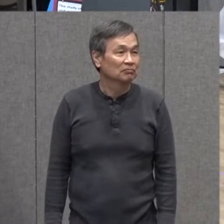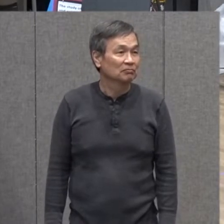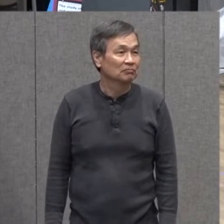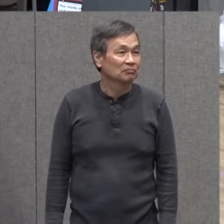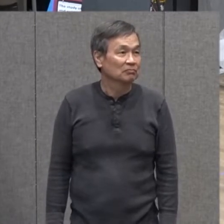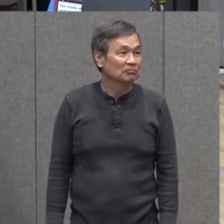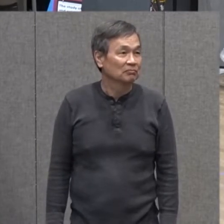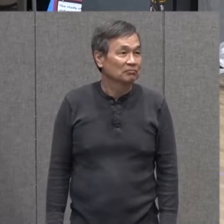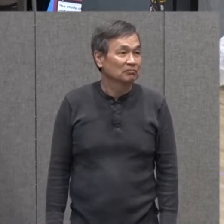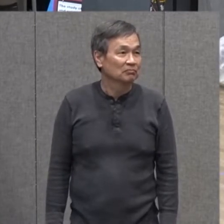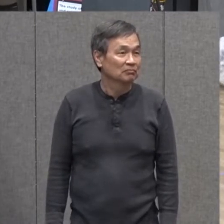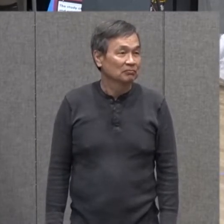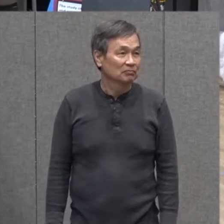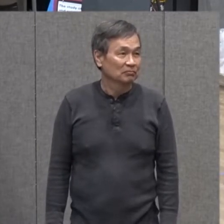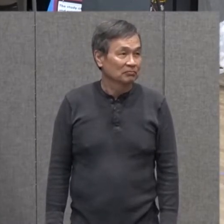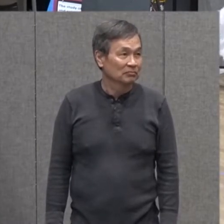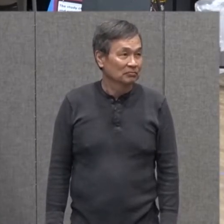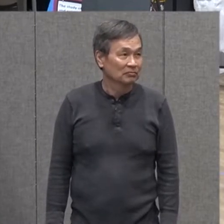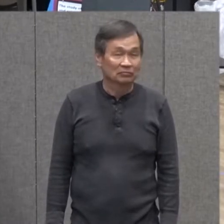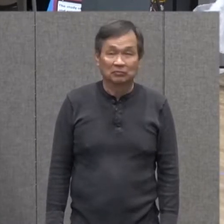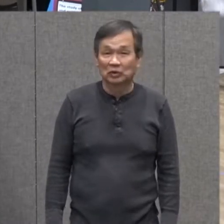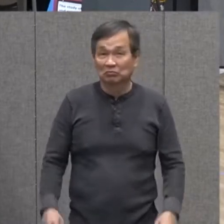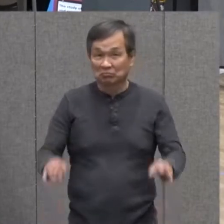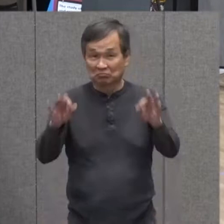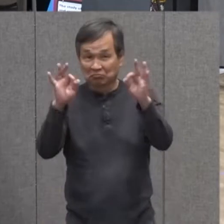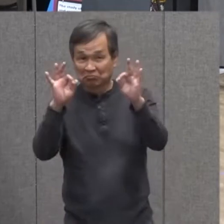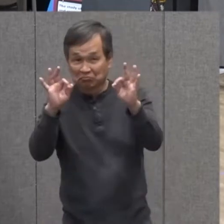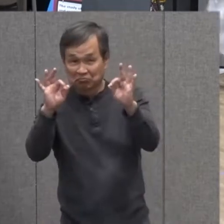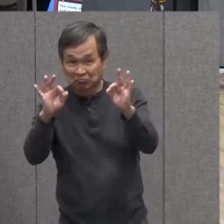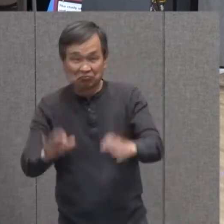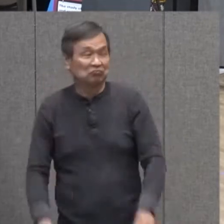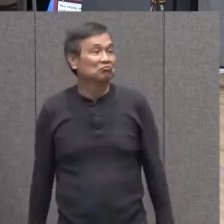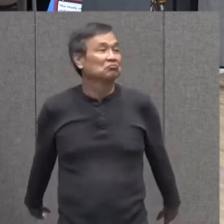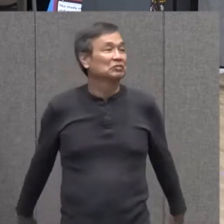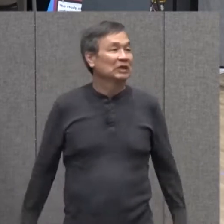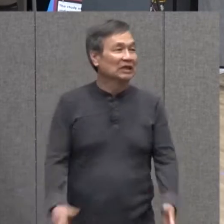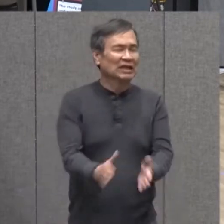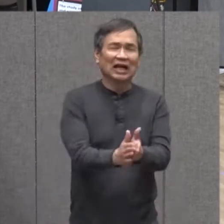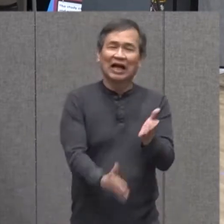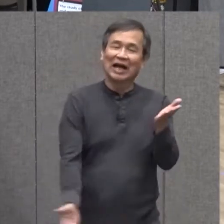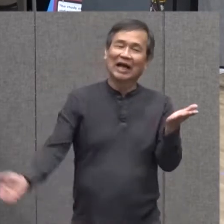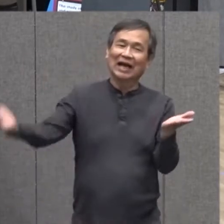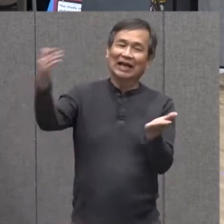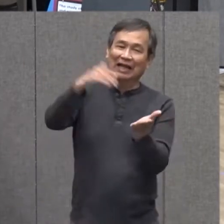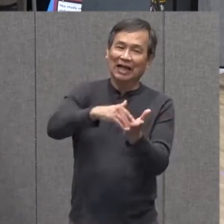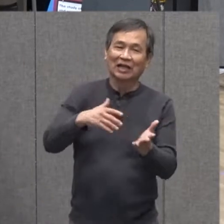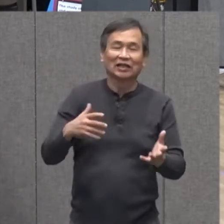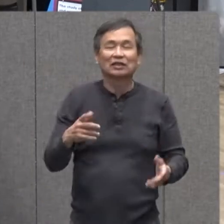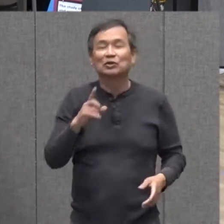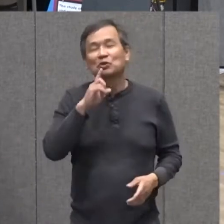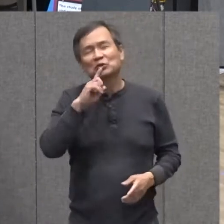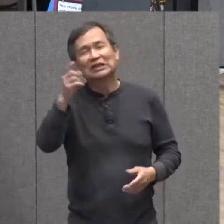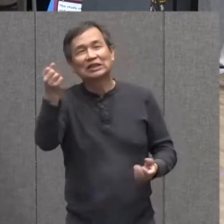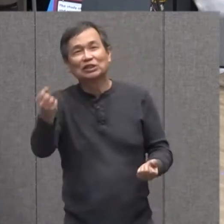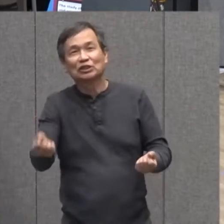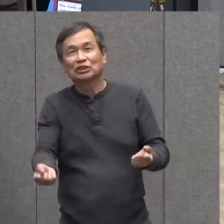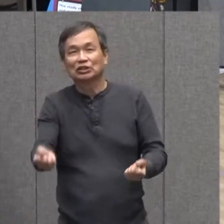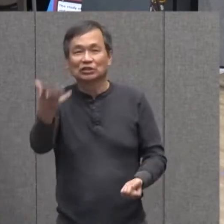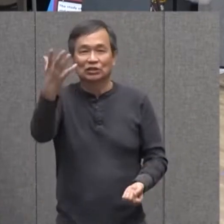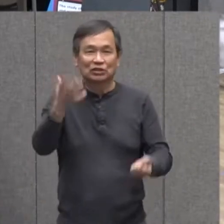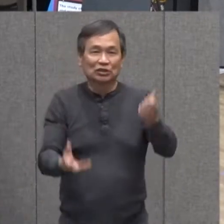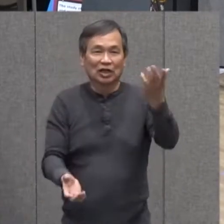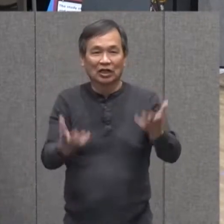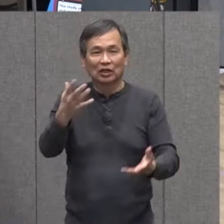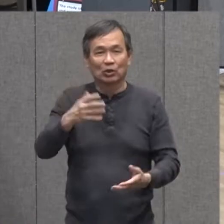y ganando. Looks good, looks good. So again, juggling is excellent for